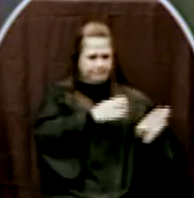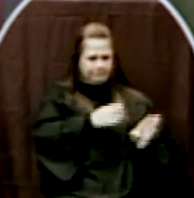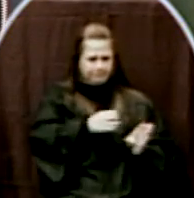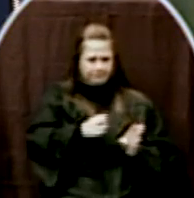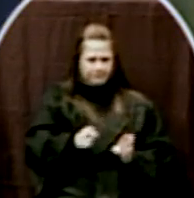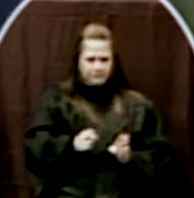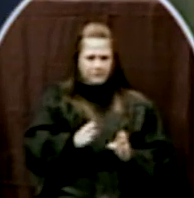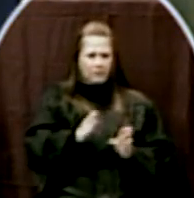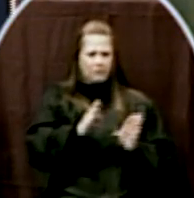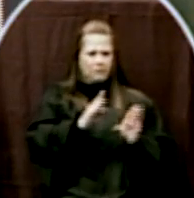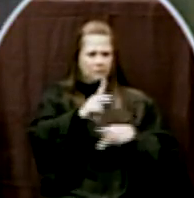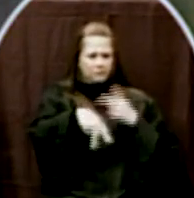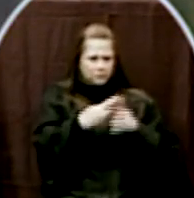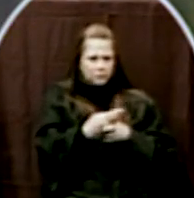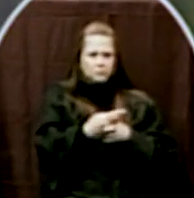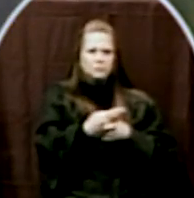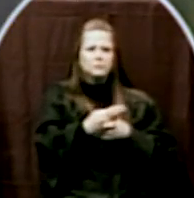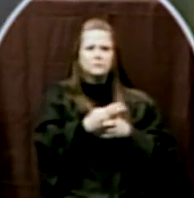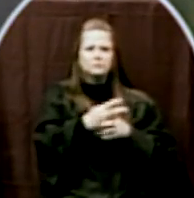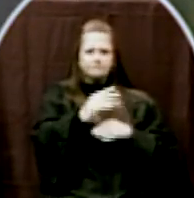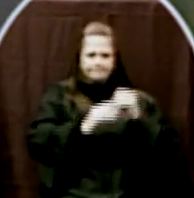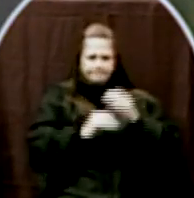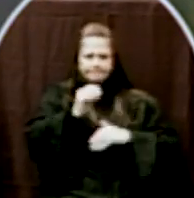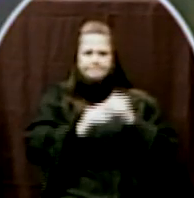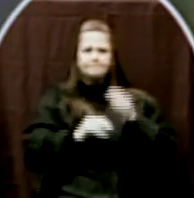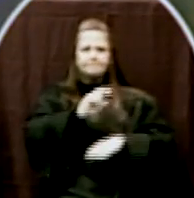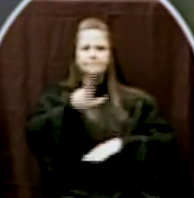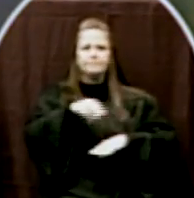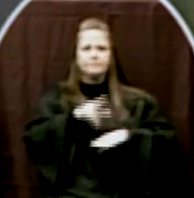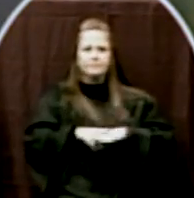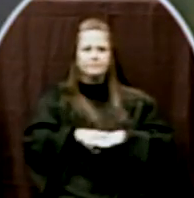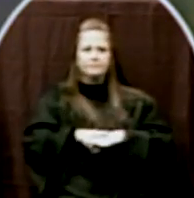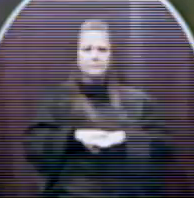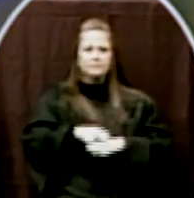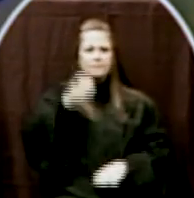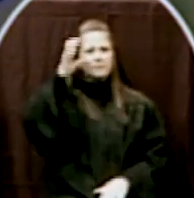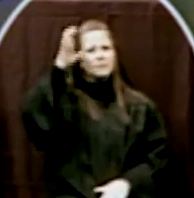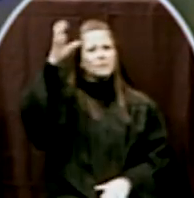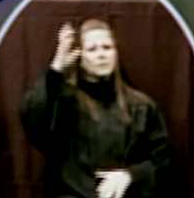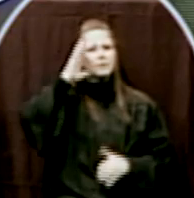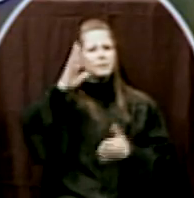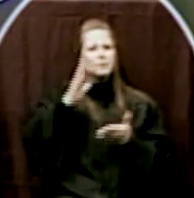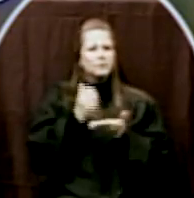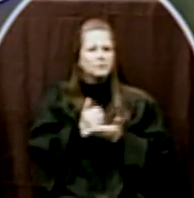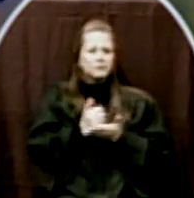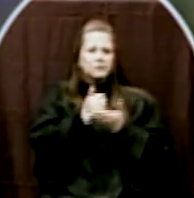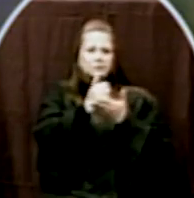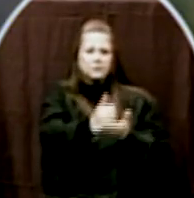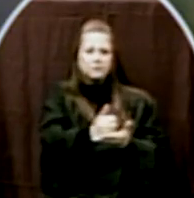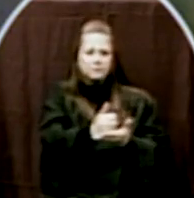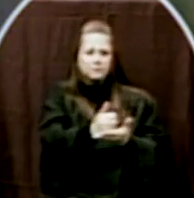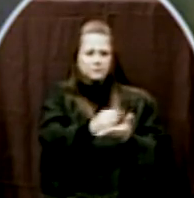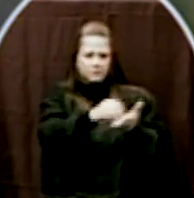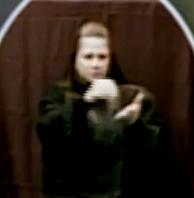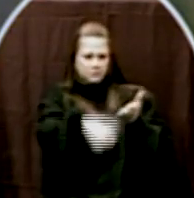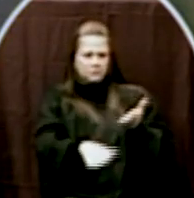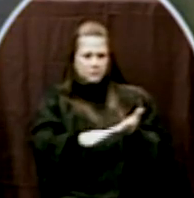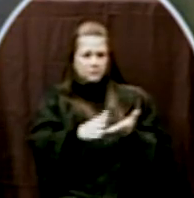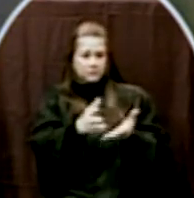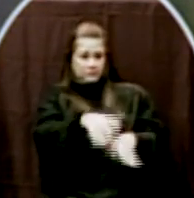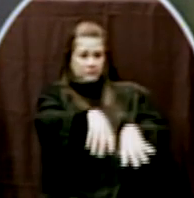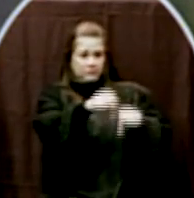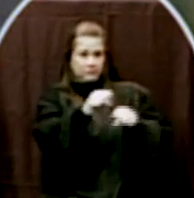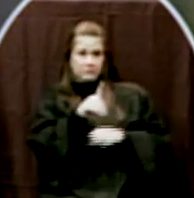in nature. Context that will help a fledgling geologist to turn data into useful information, to